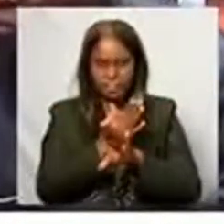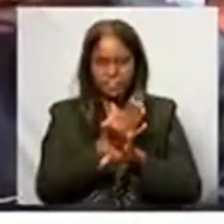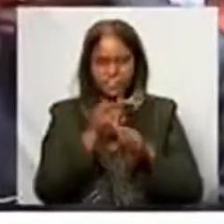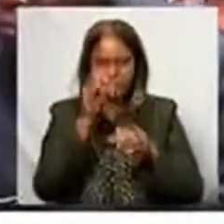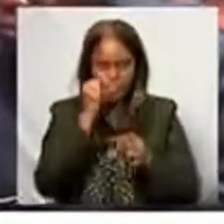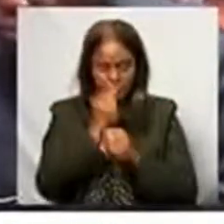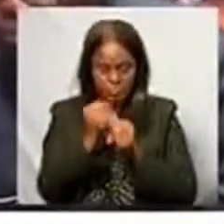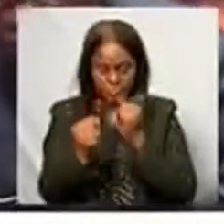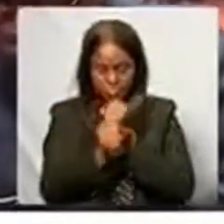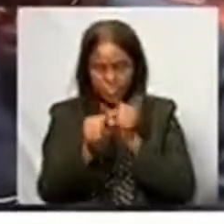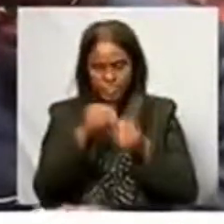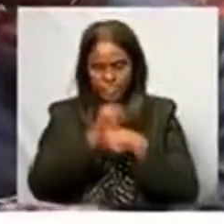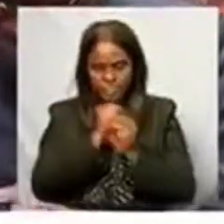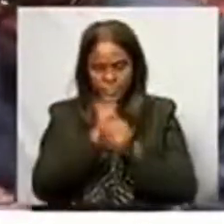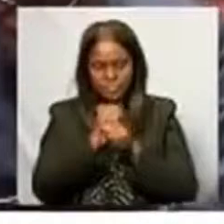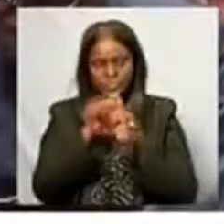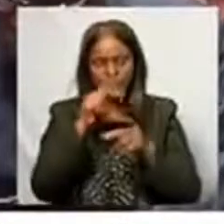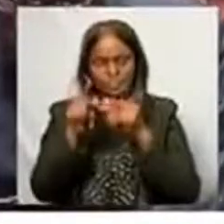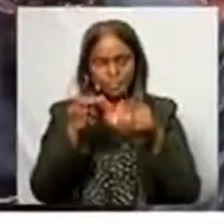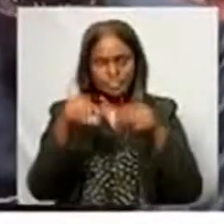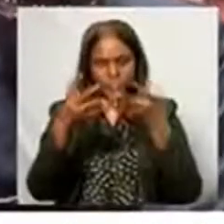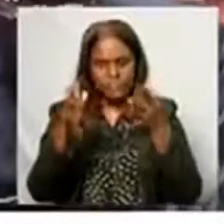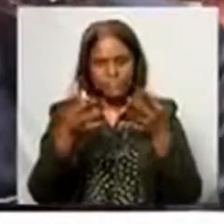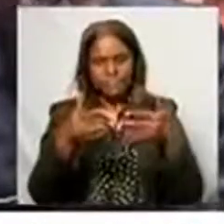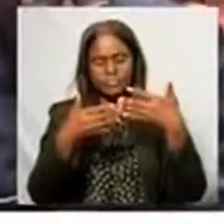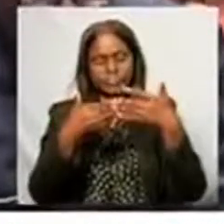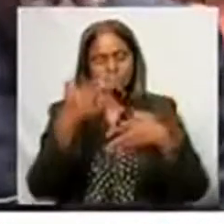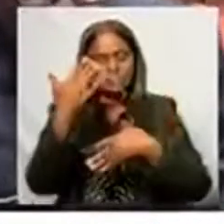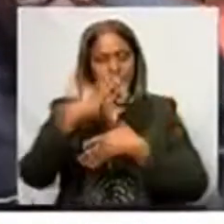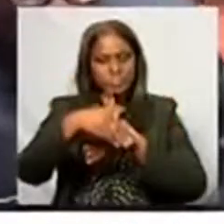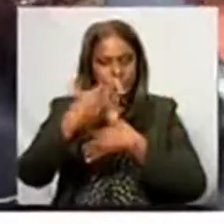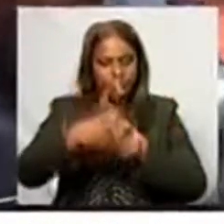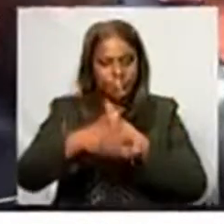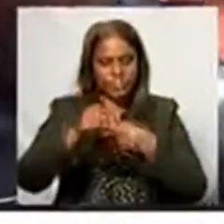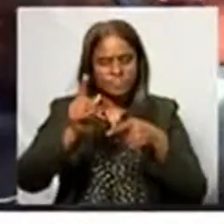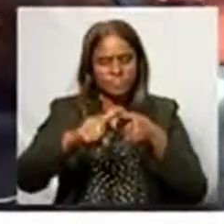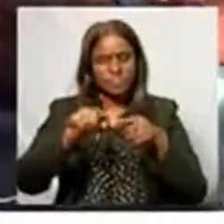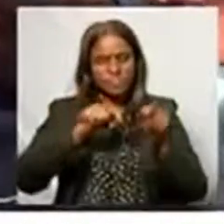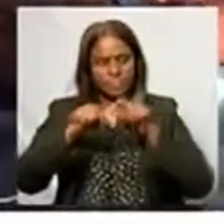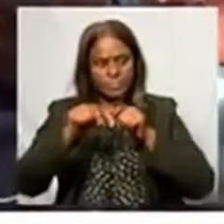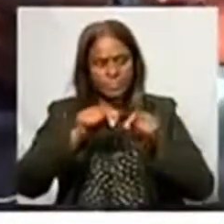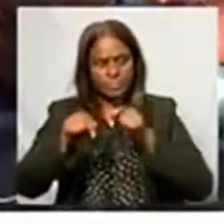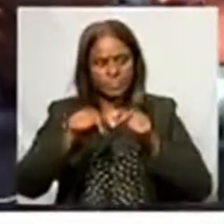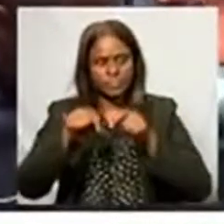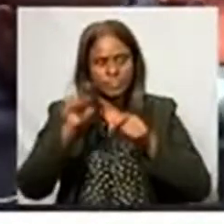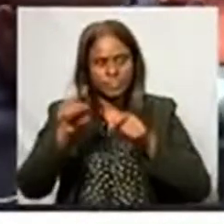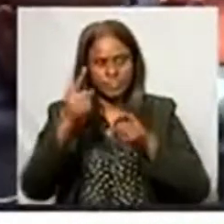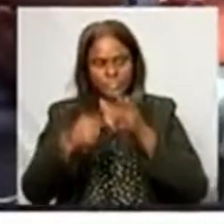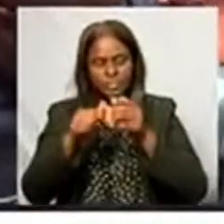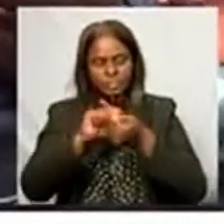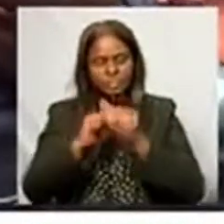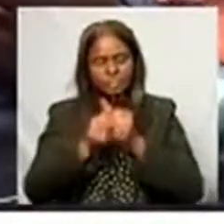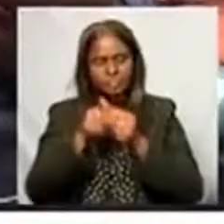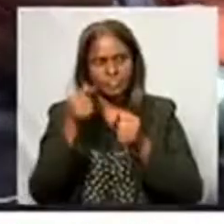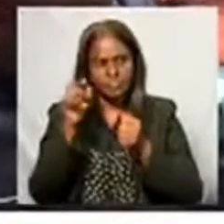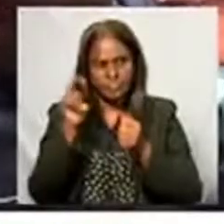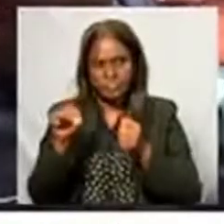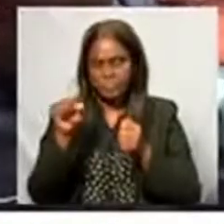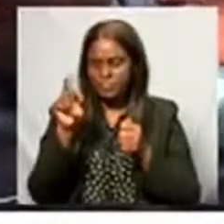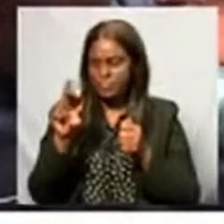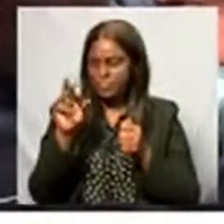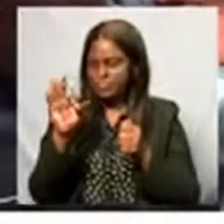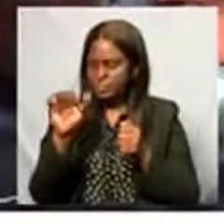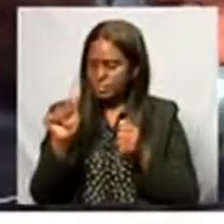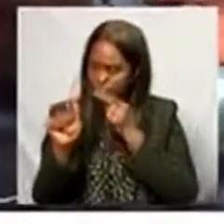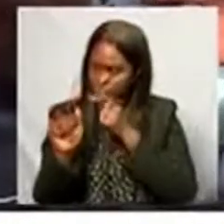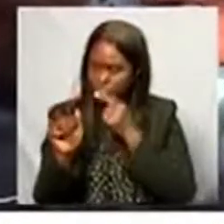road, in the process is given the toll gates to run the tolls? That is the problem that